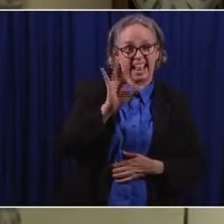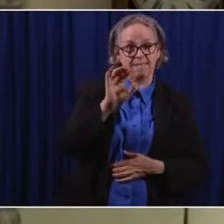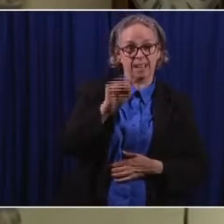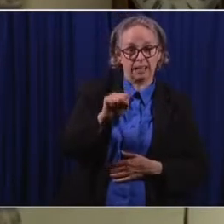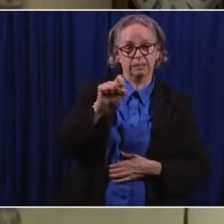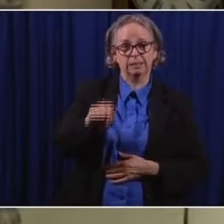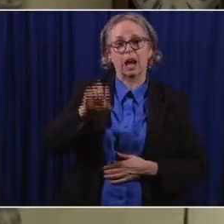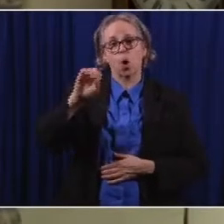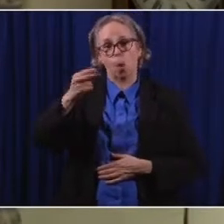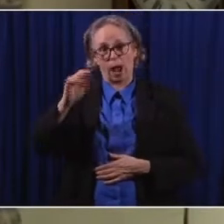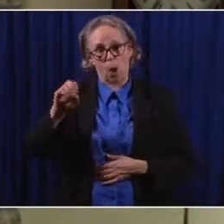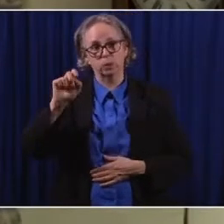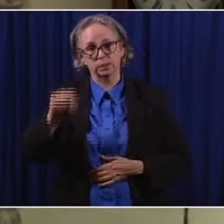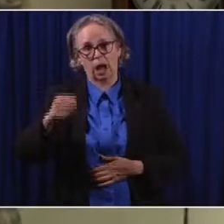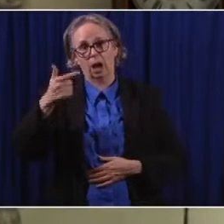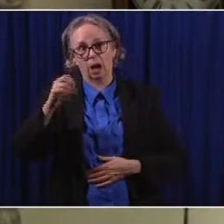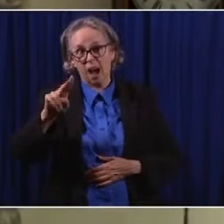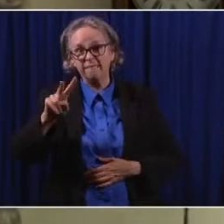jfs.ohio.gov/LWA.